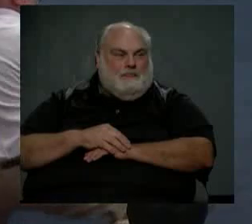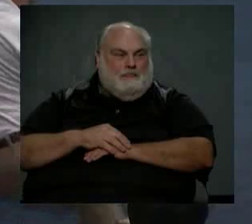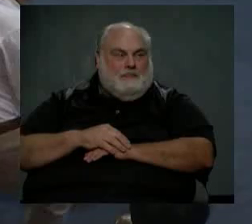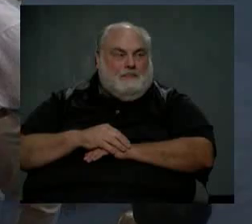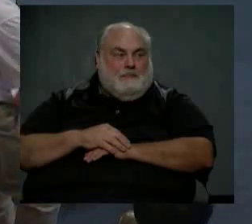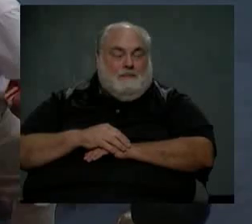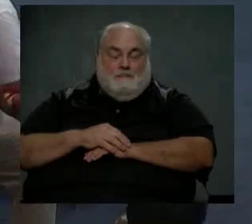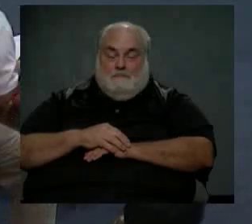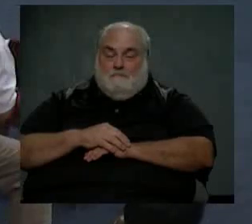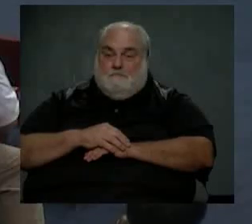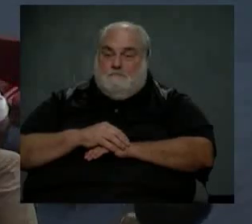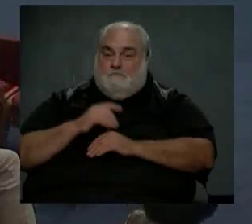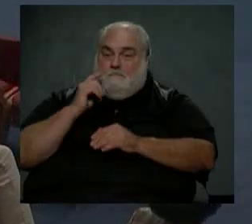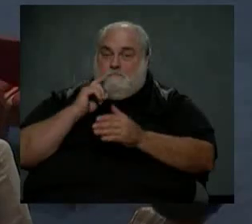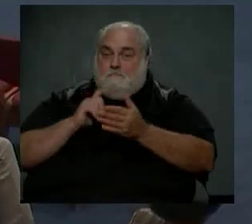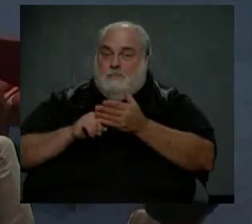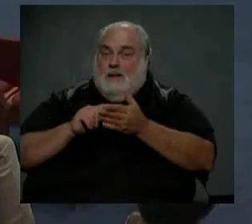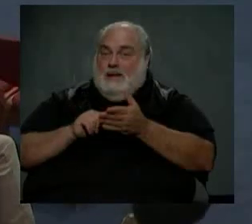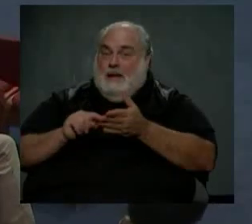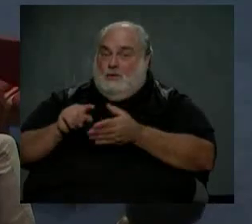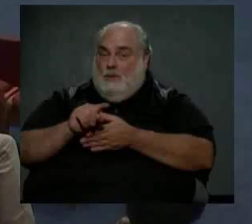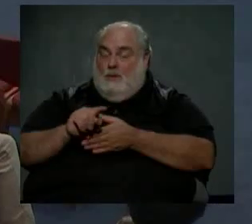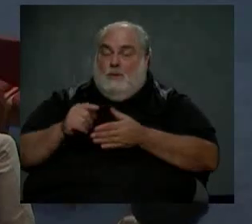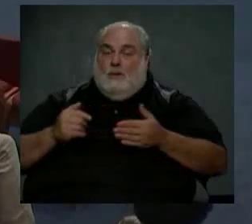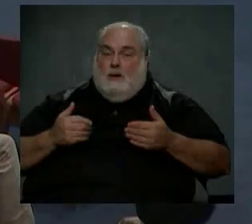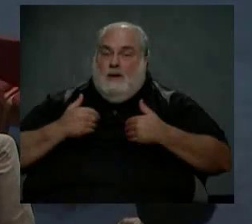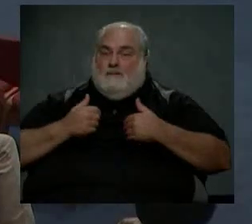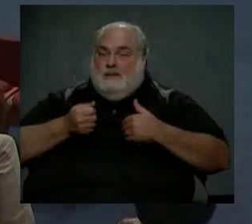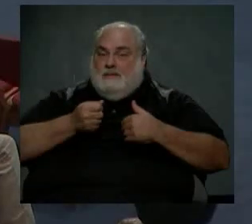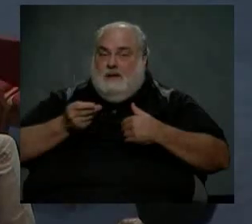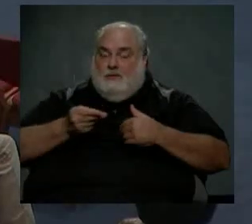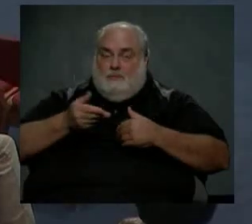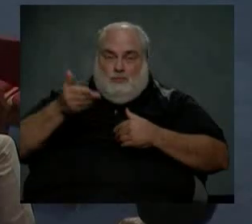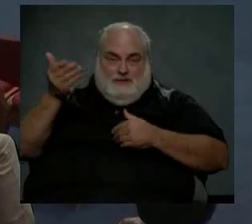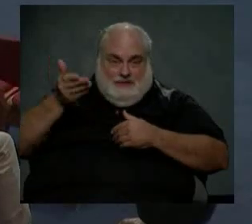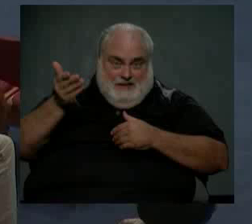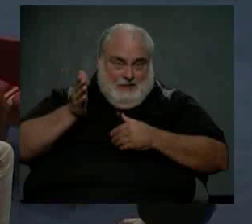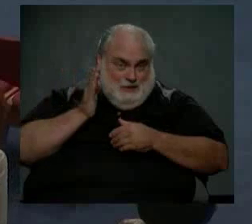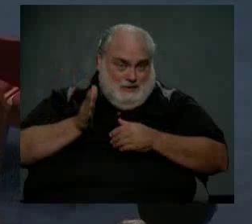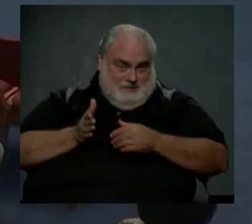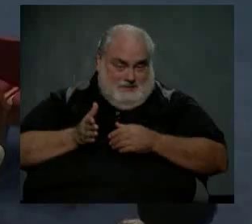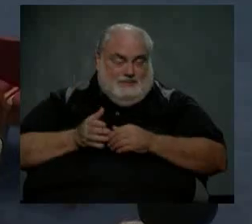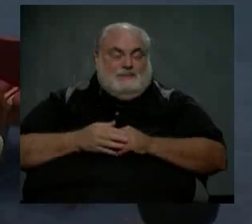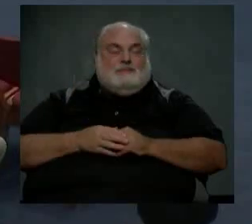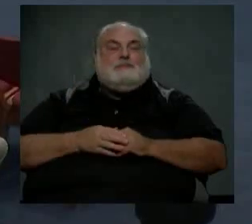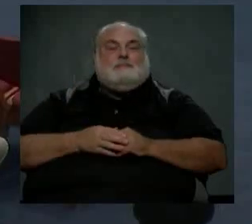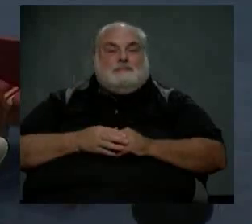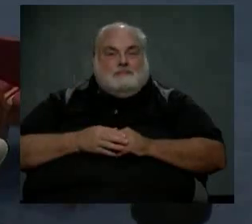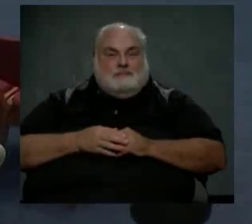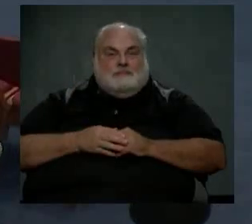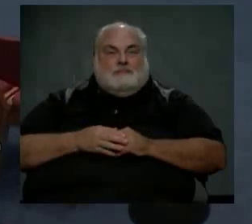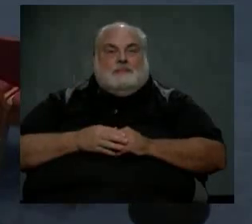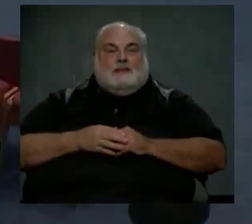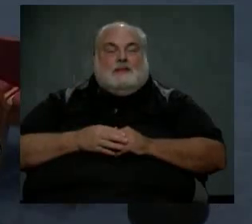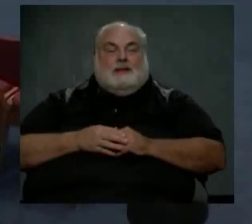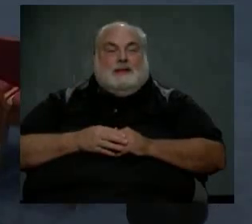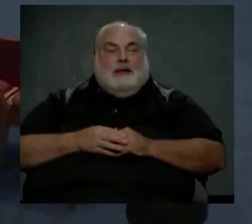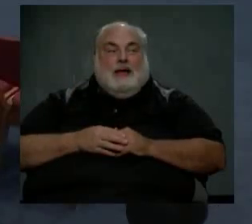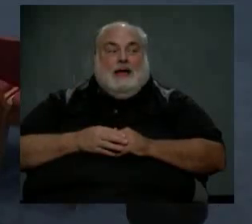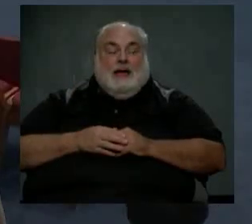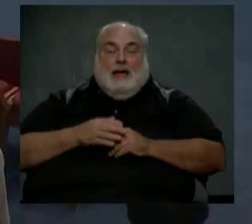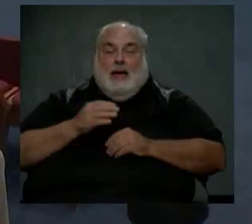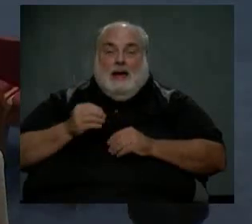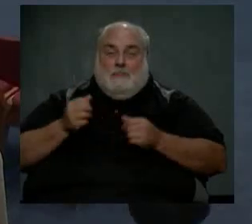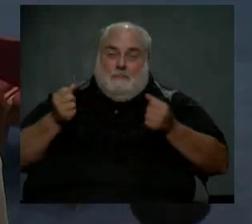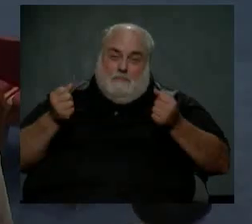You will note that next week there will be several presentations. And as we get started, because there are a lot